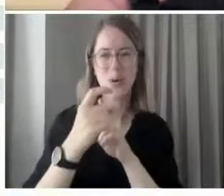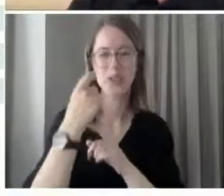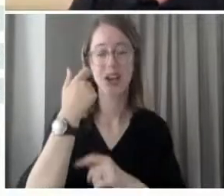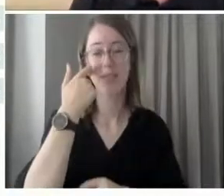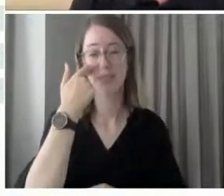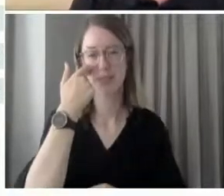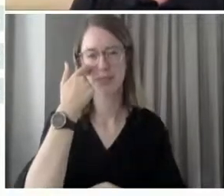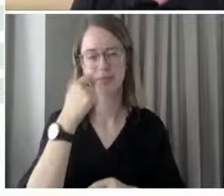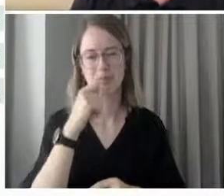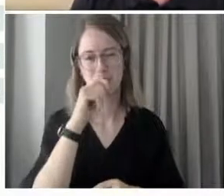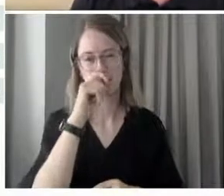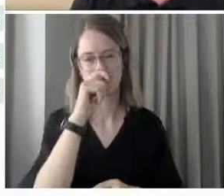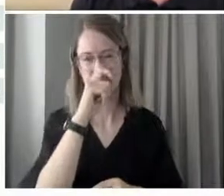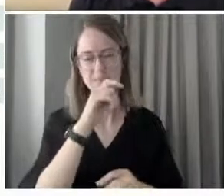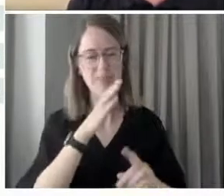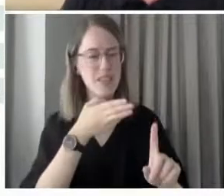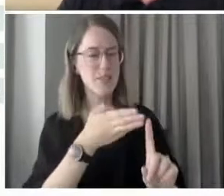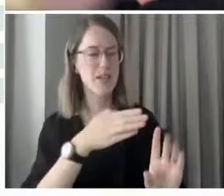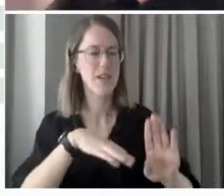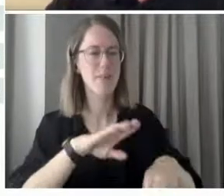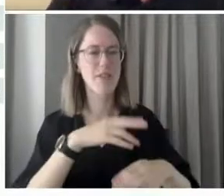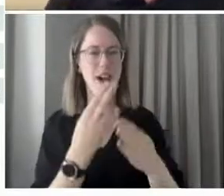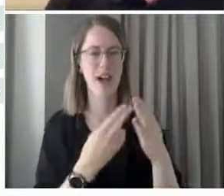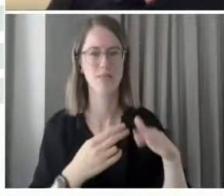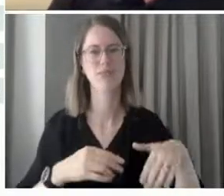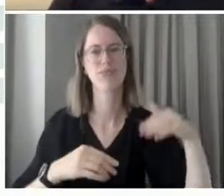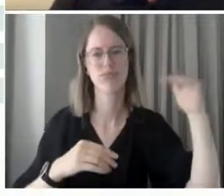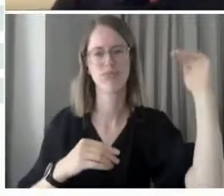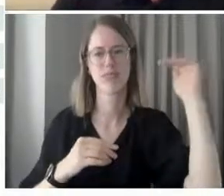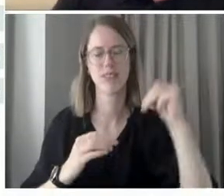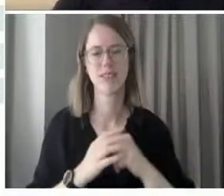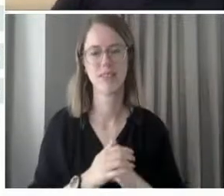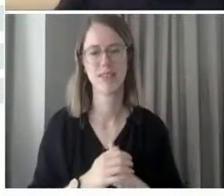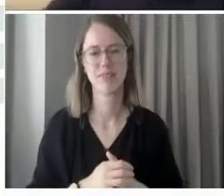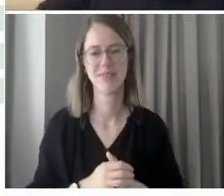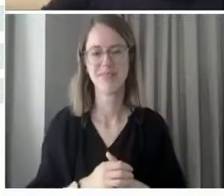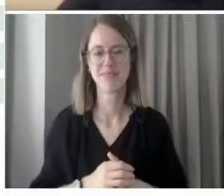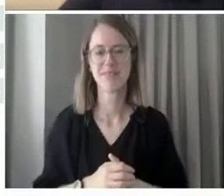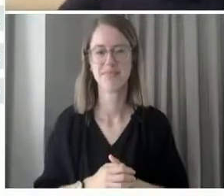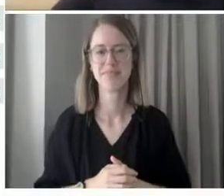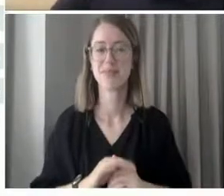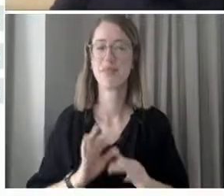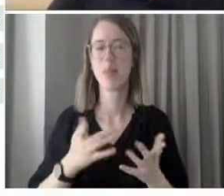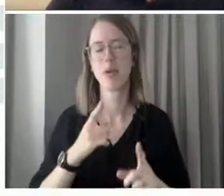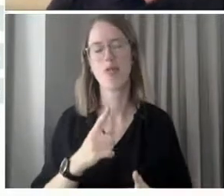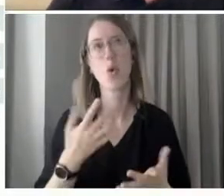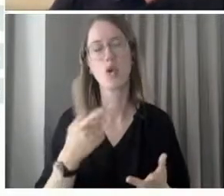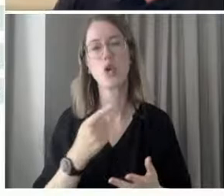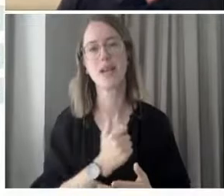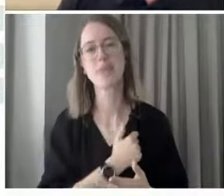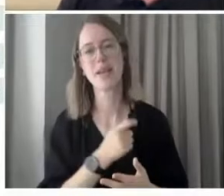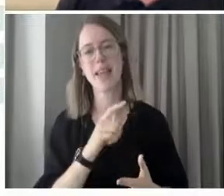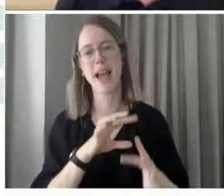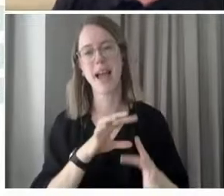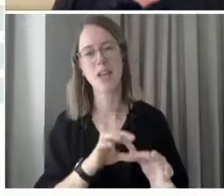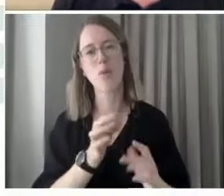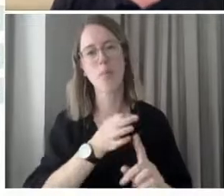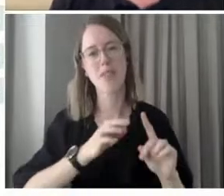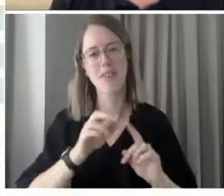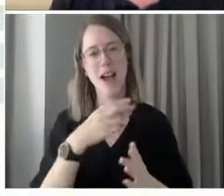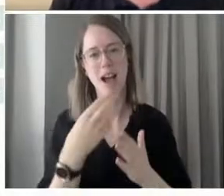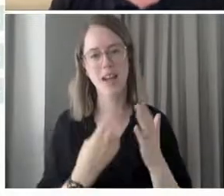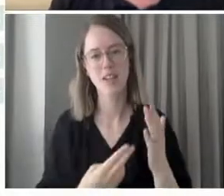some specific art forms here that are really blowing it. Obviously, you might expect that they would be more engaged with Pacific arts, and which